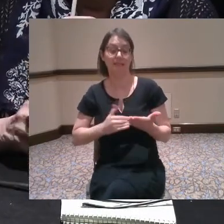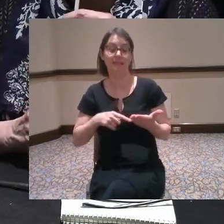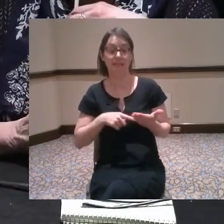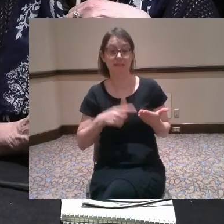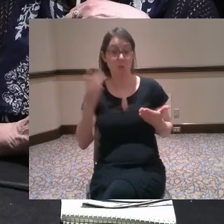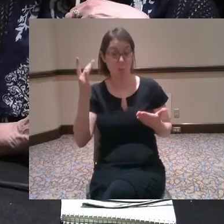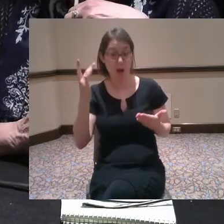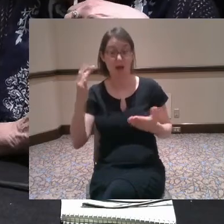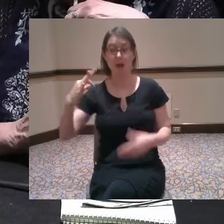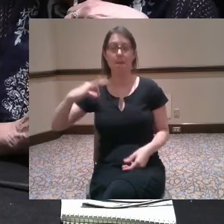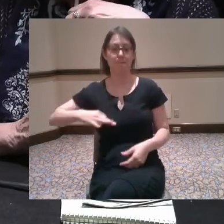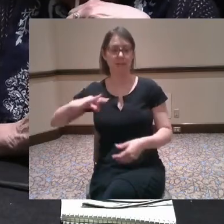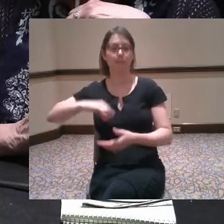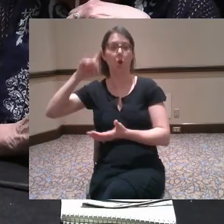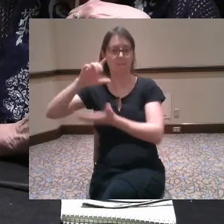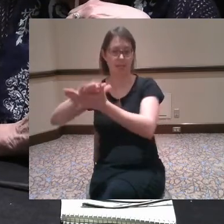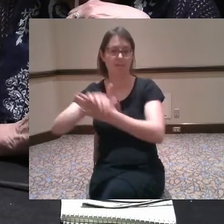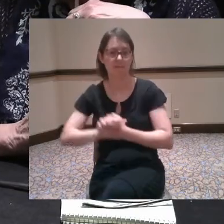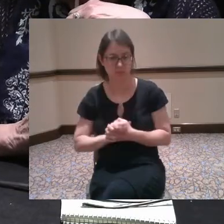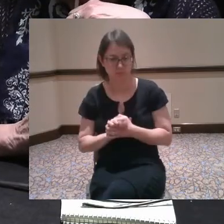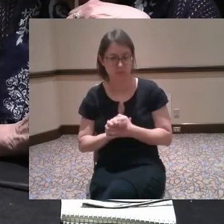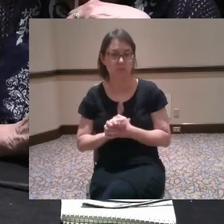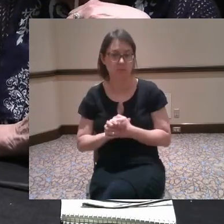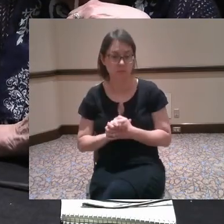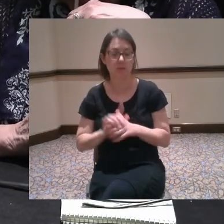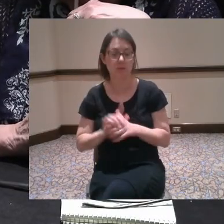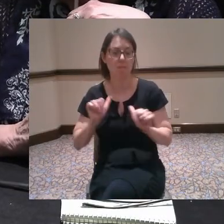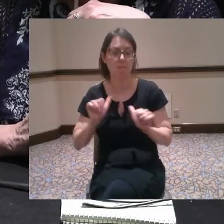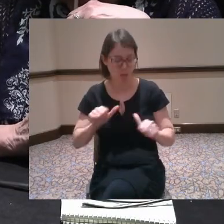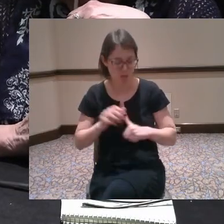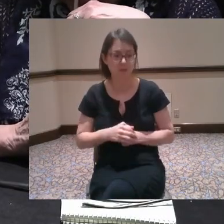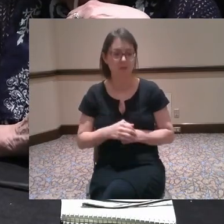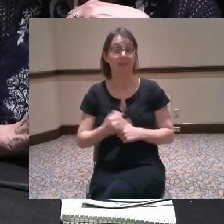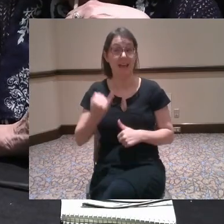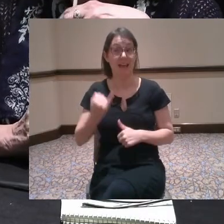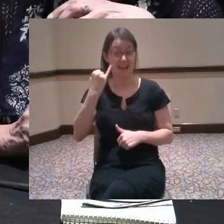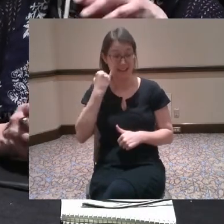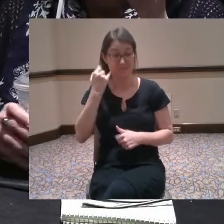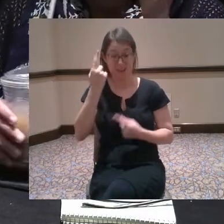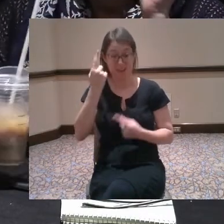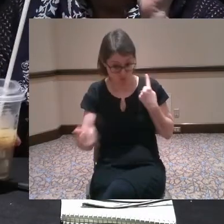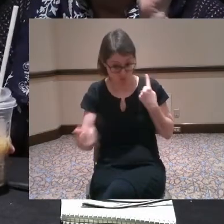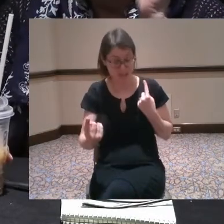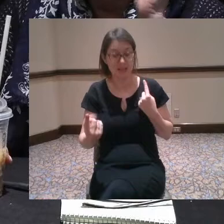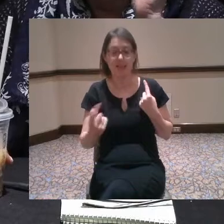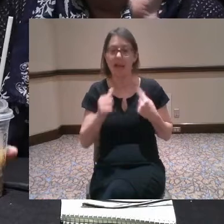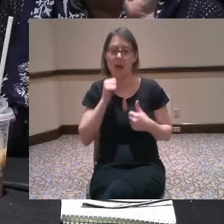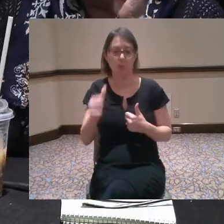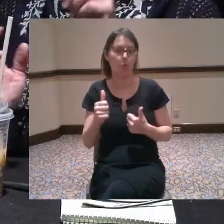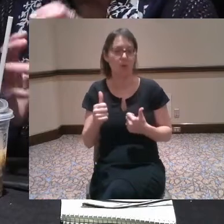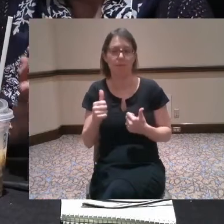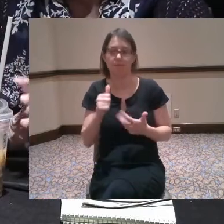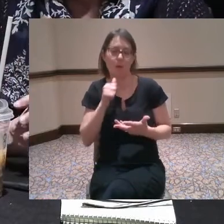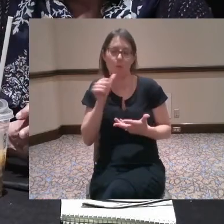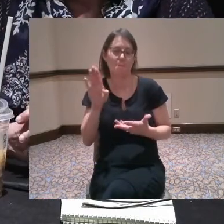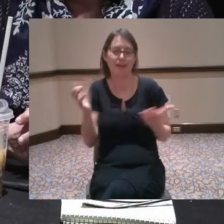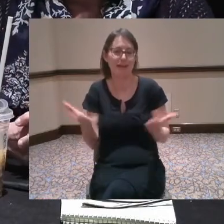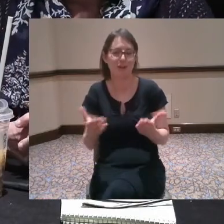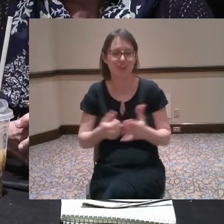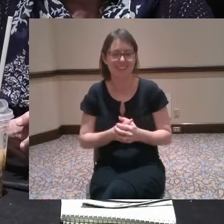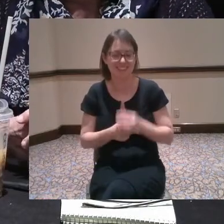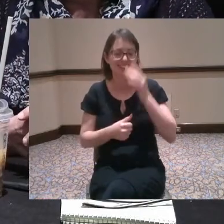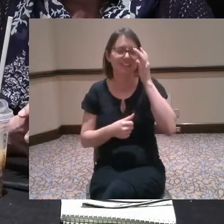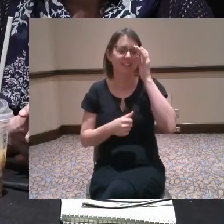I believe in Pittsburgh and that we can achieve it. Mm-hmm. And if I didn't think so, then I wouldn't bother to make the list.